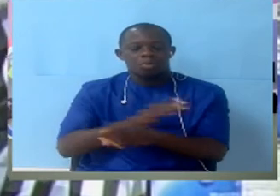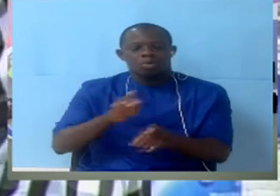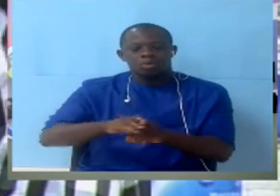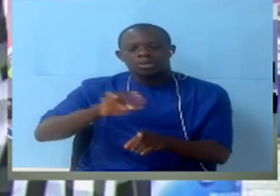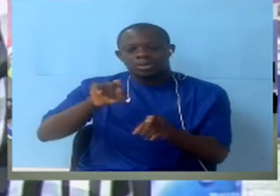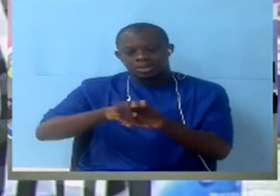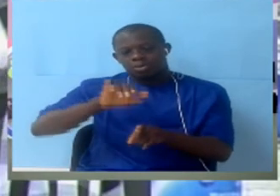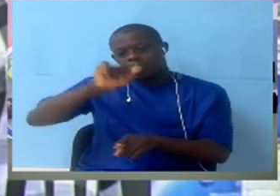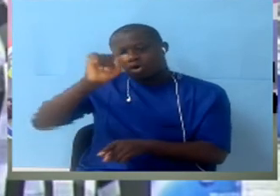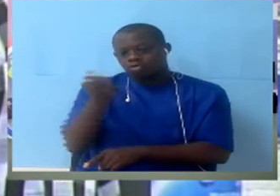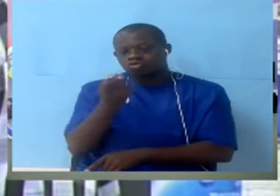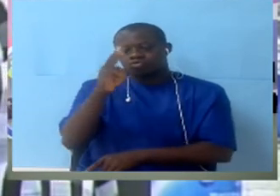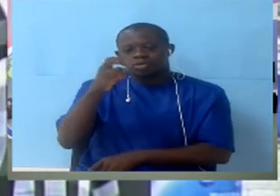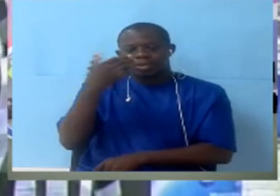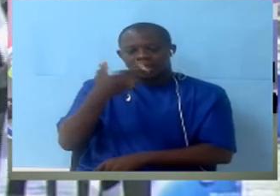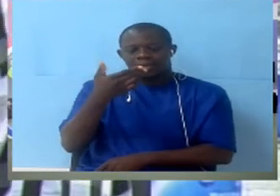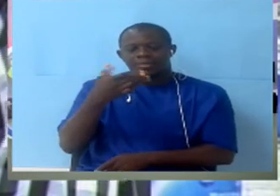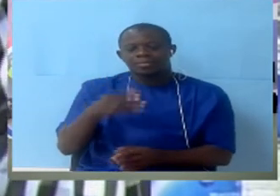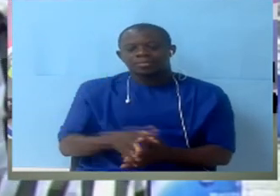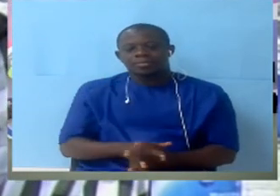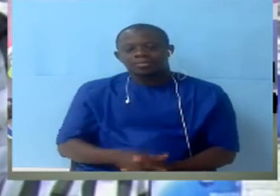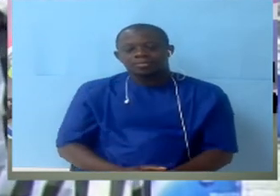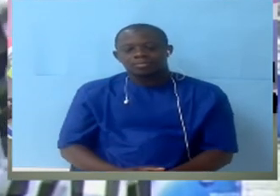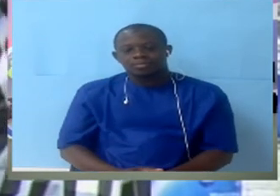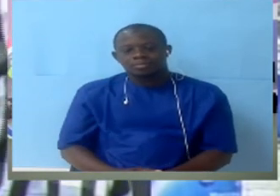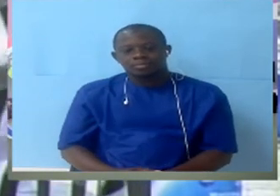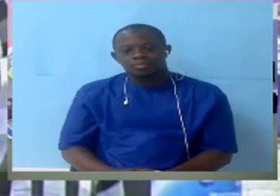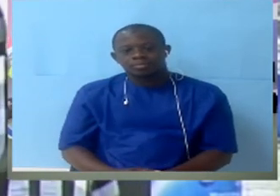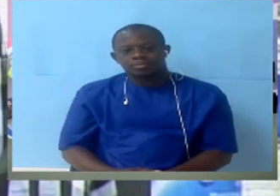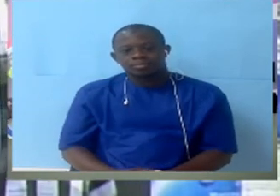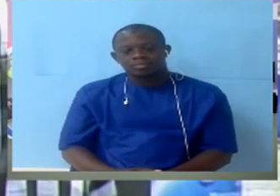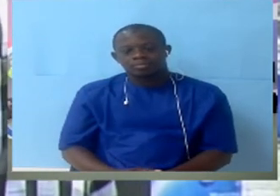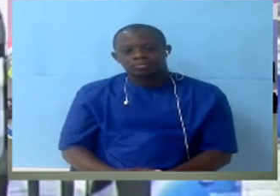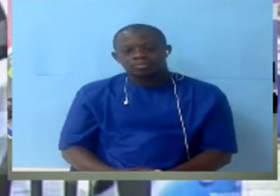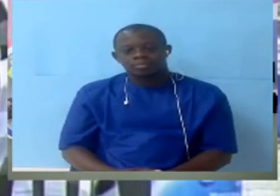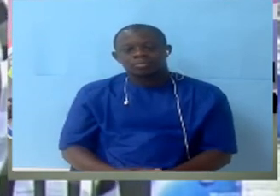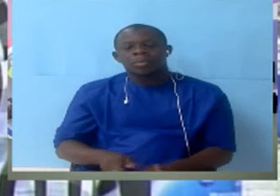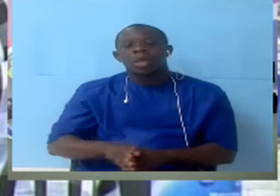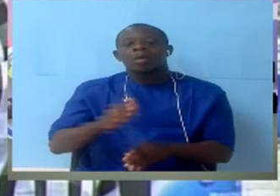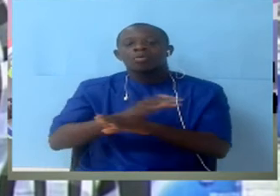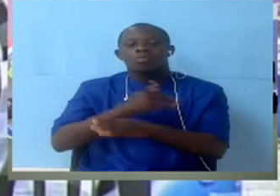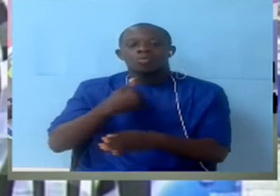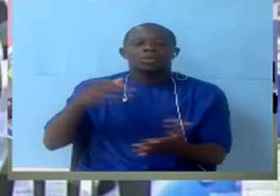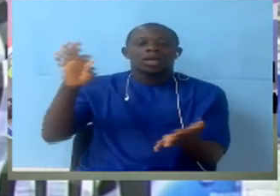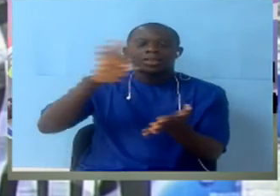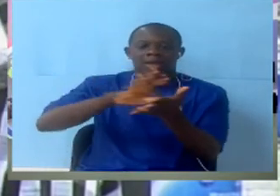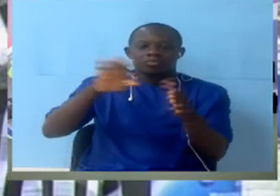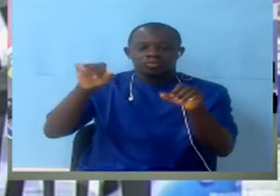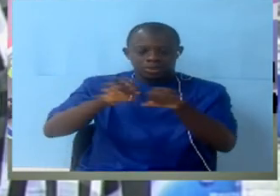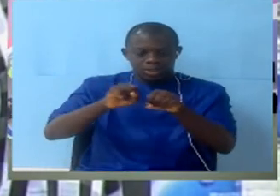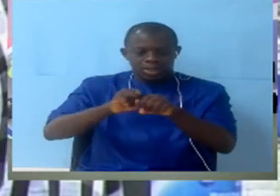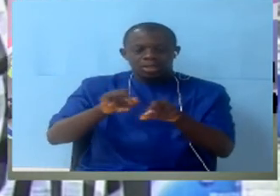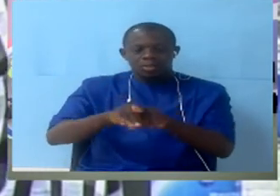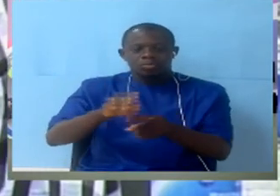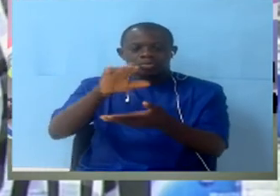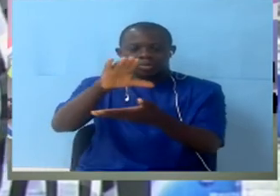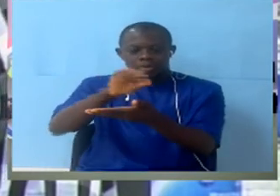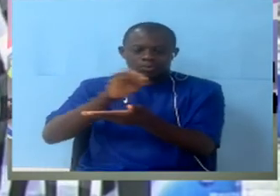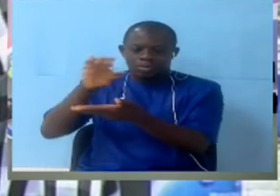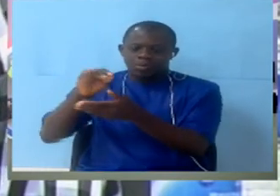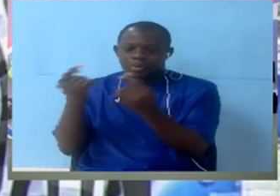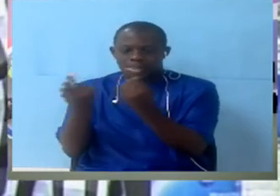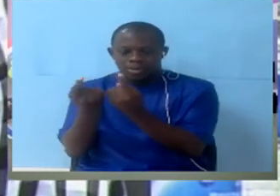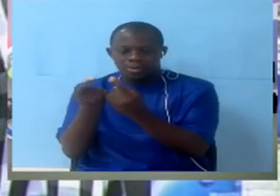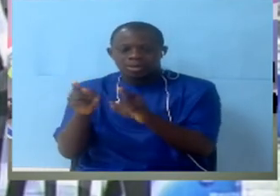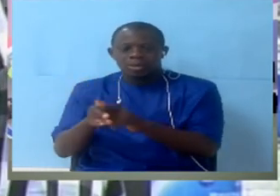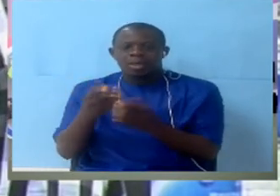mon August. Yes. Wala de bra kan kata bakaso kamba all day to Zanzor. I was going to pick some material from Zanzor. A Jiboro border